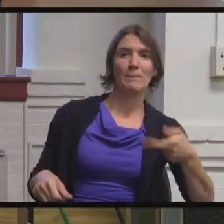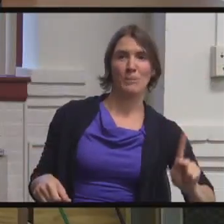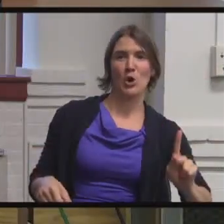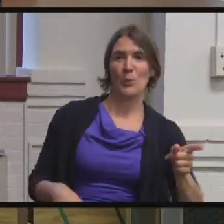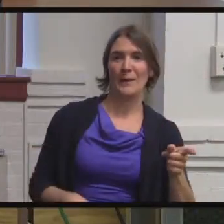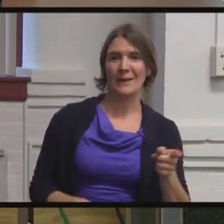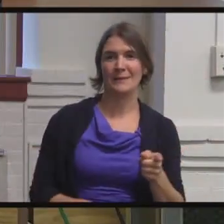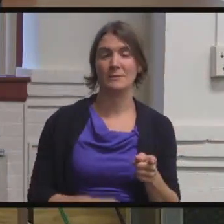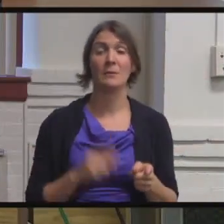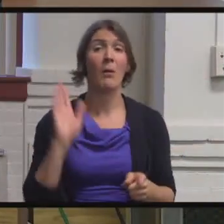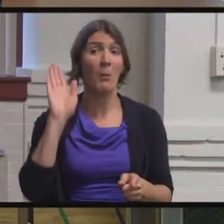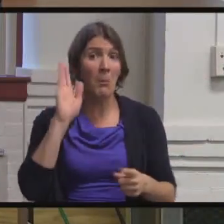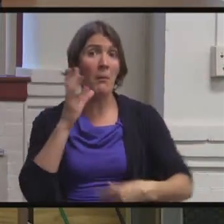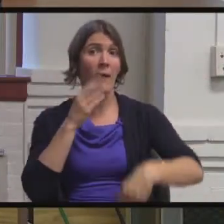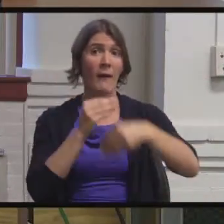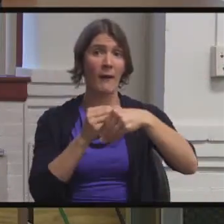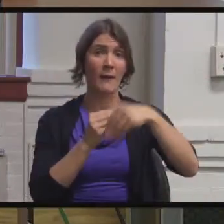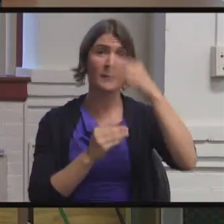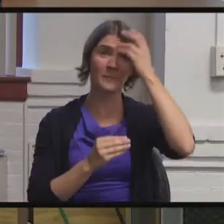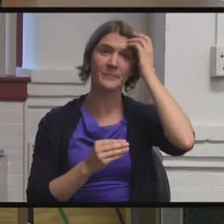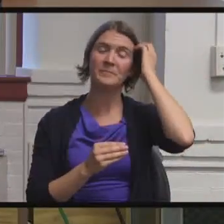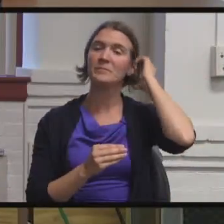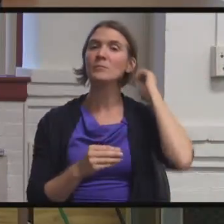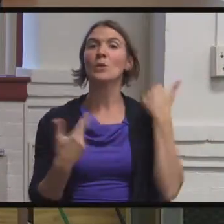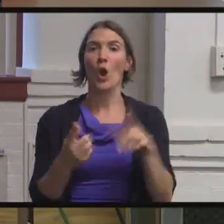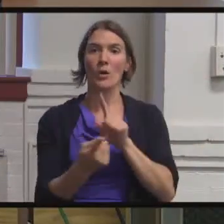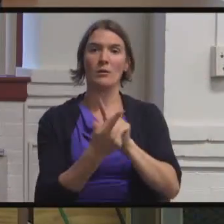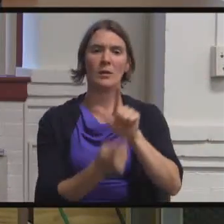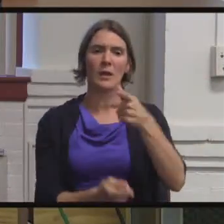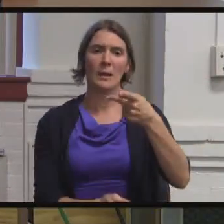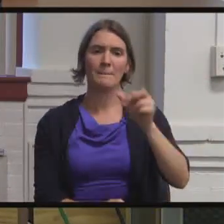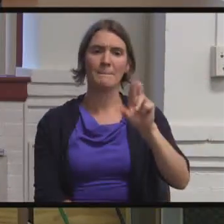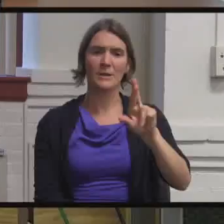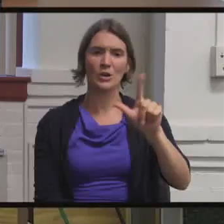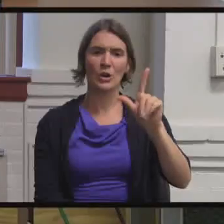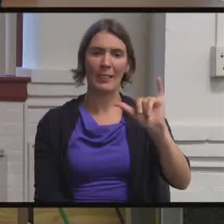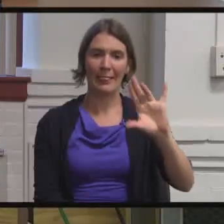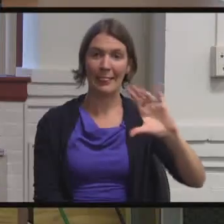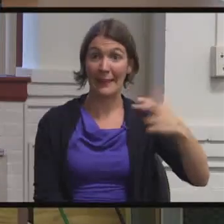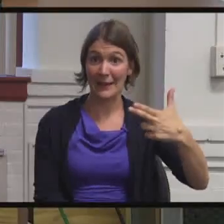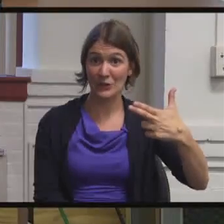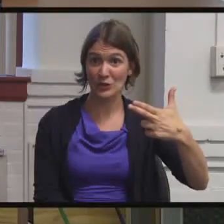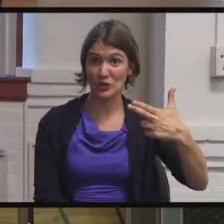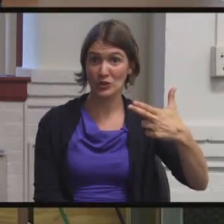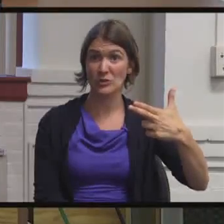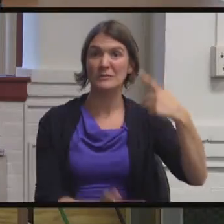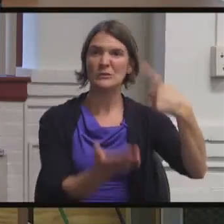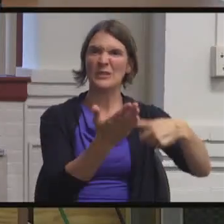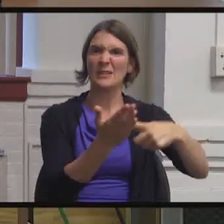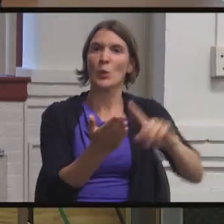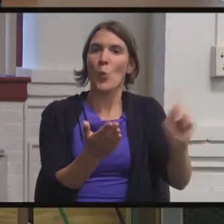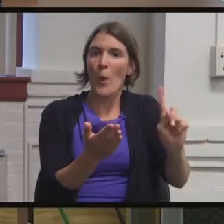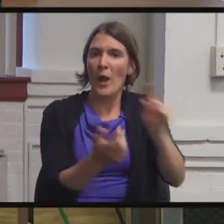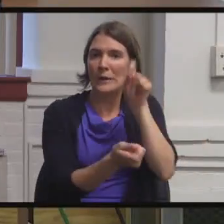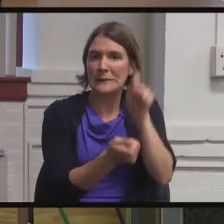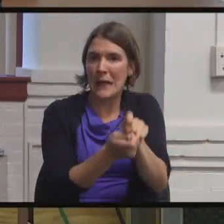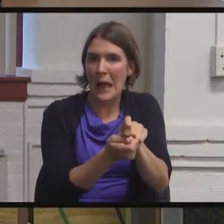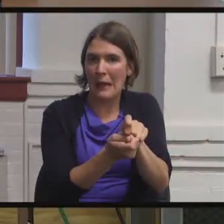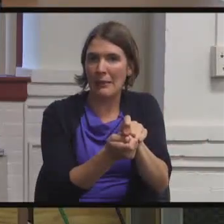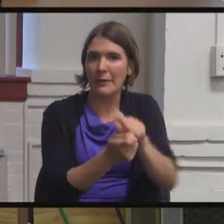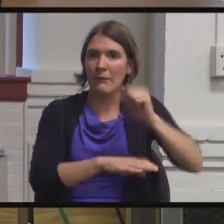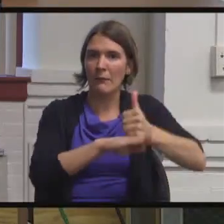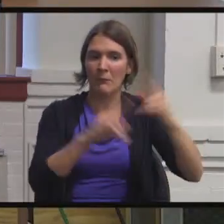just to add in as well, we've met with Peter Lynch discussing the physical location of the